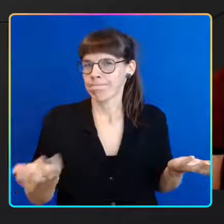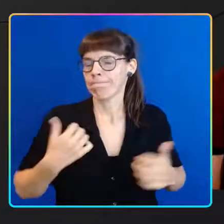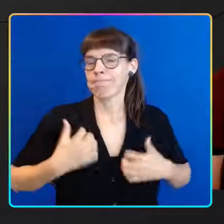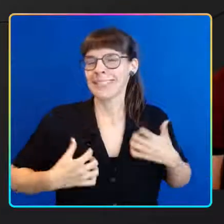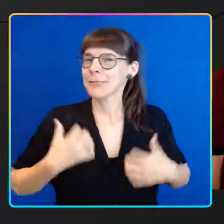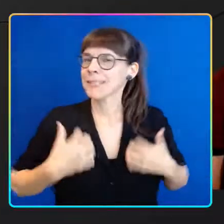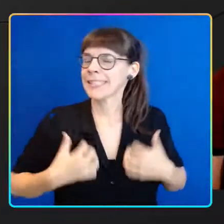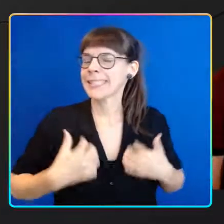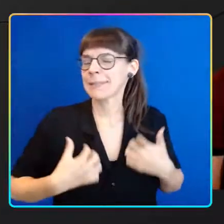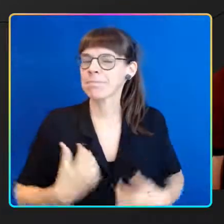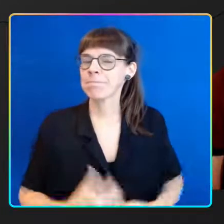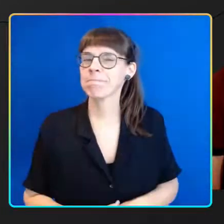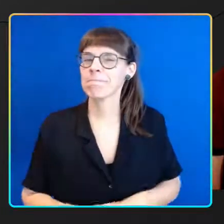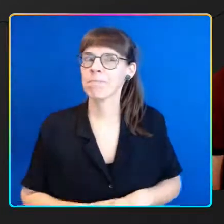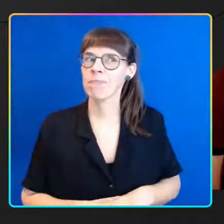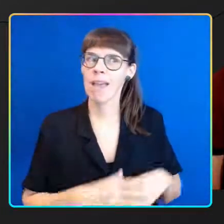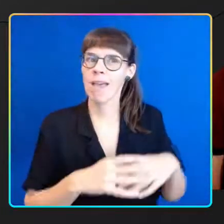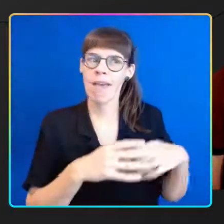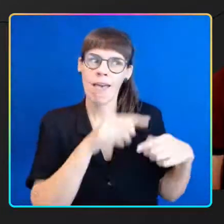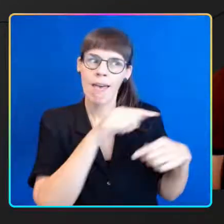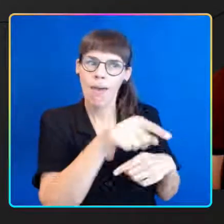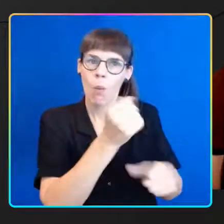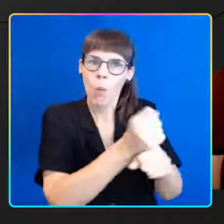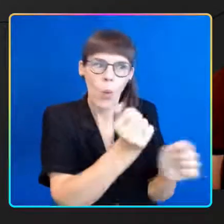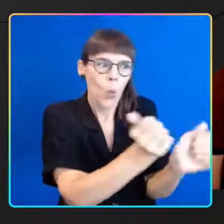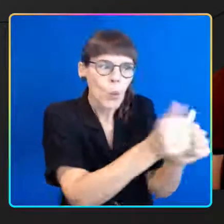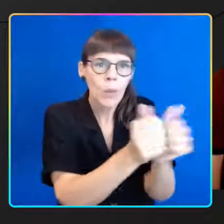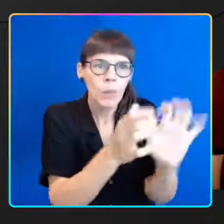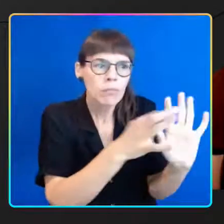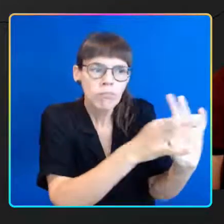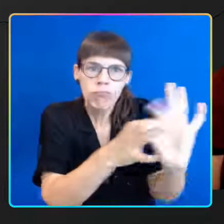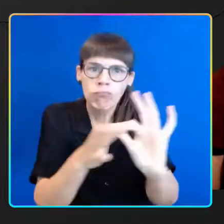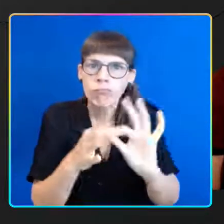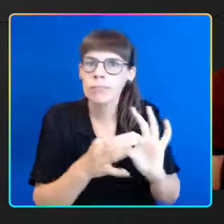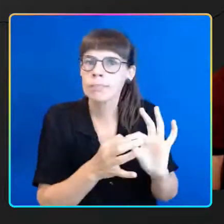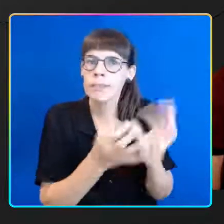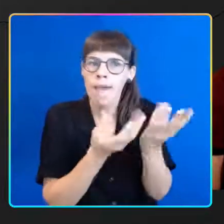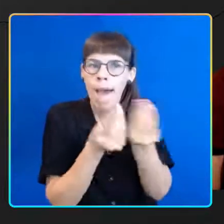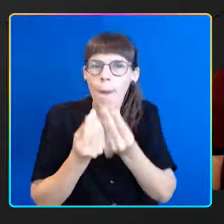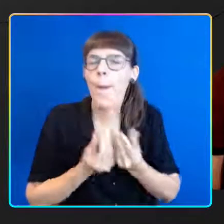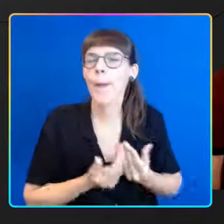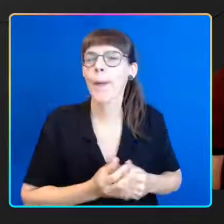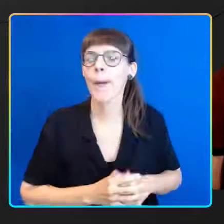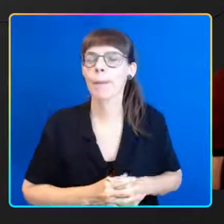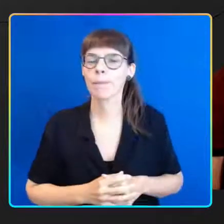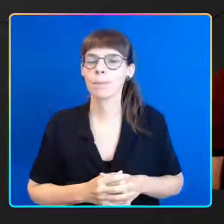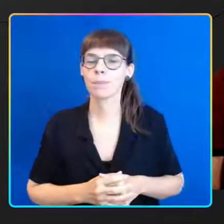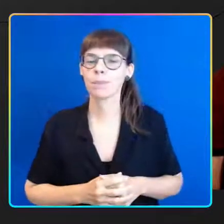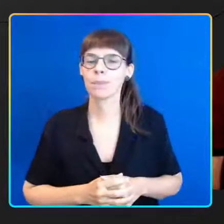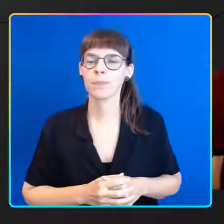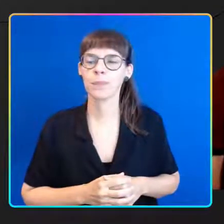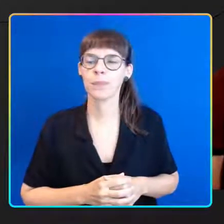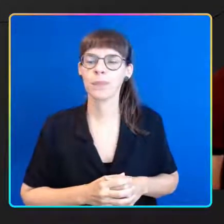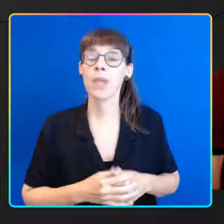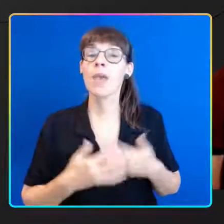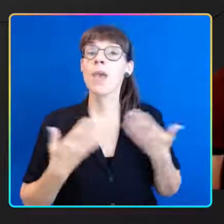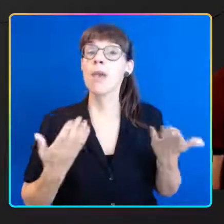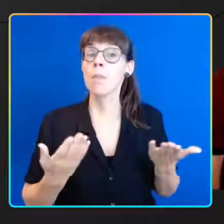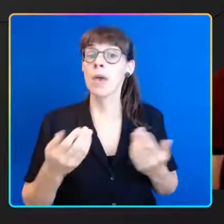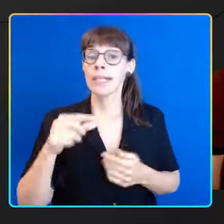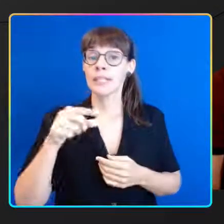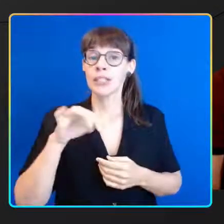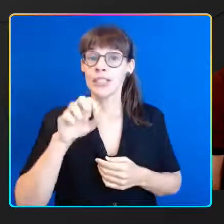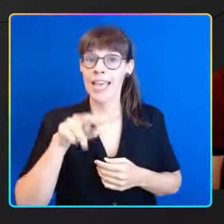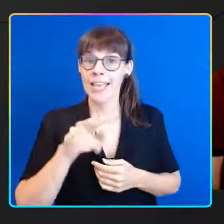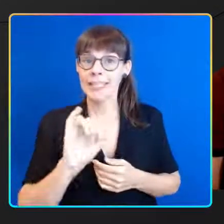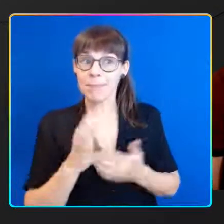that kind of collaboration and how you do it. But Gianni, we've discussed sort of, you know, what your